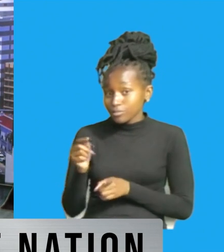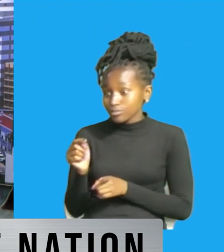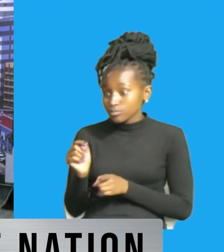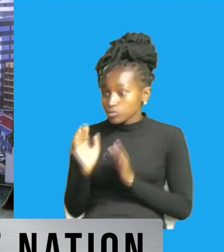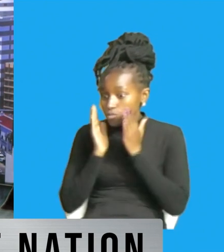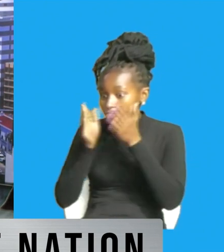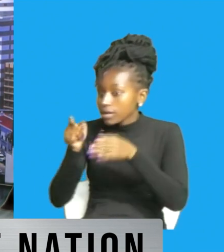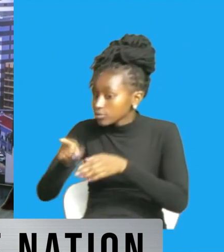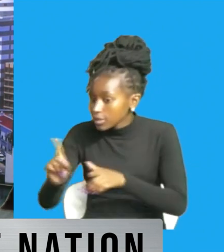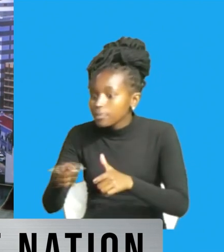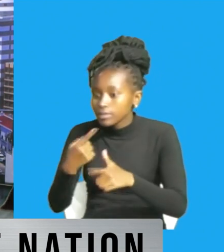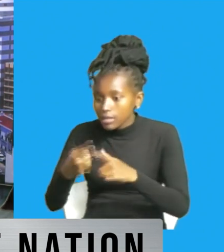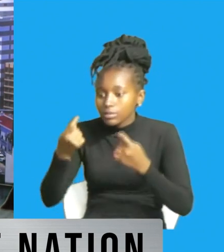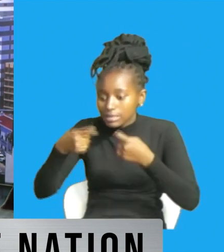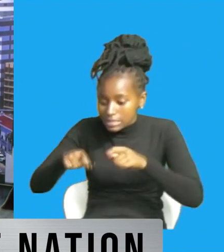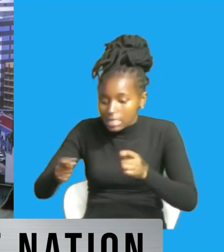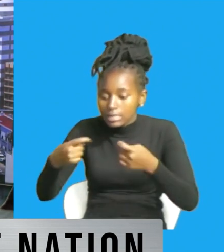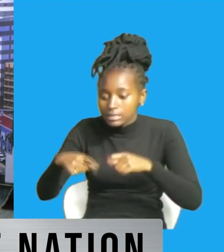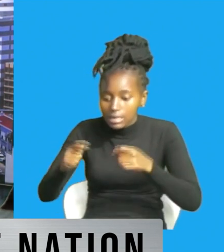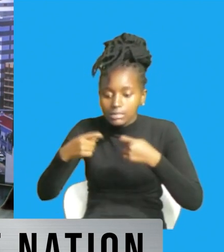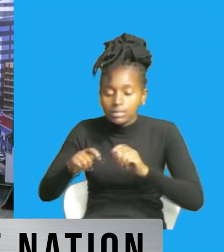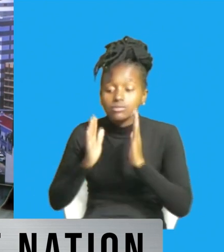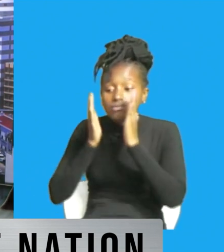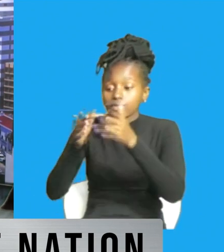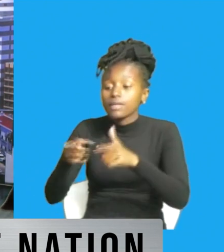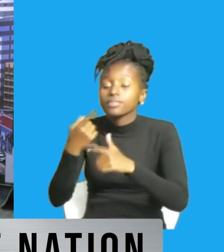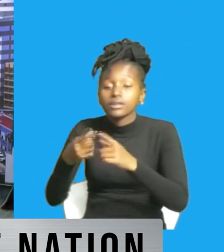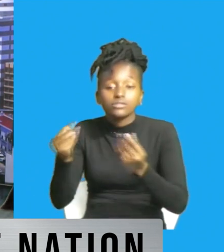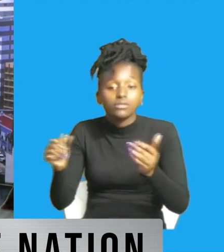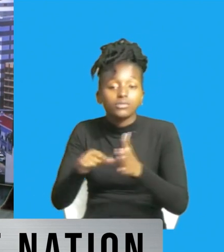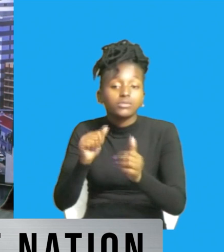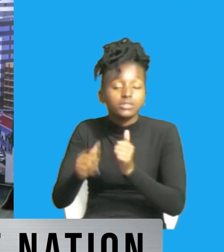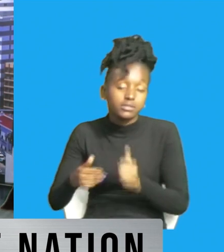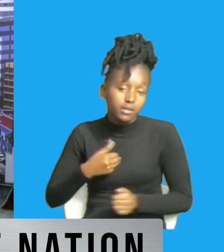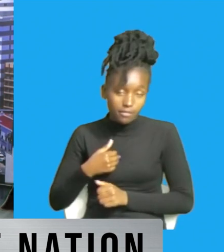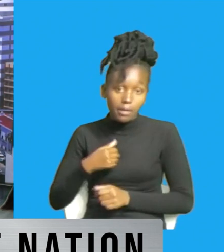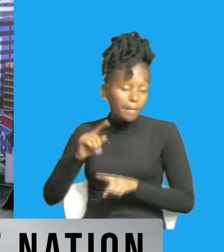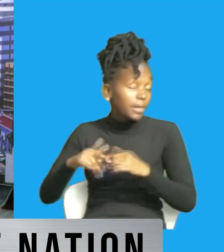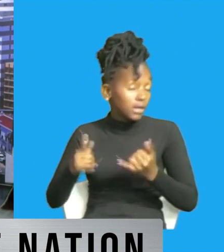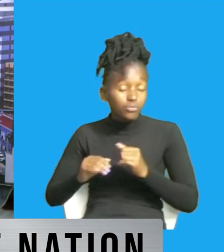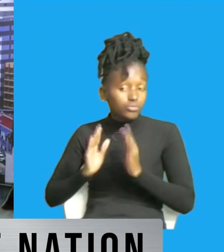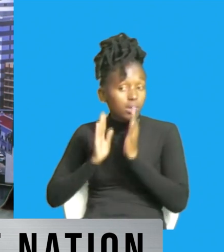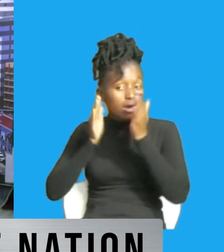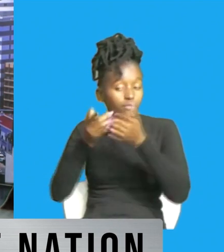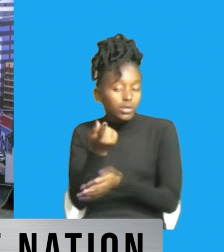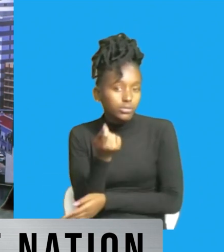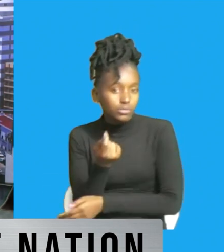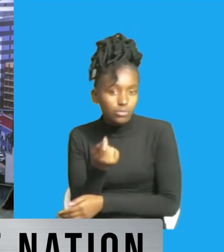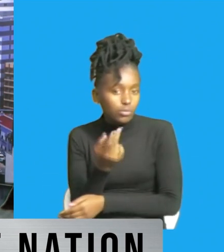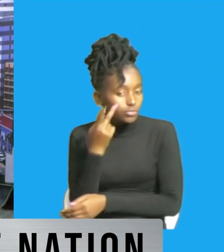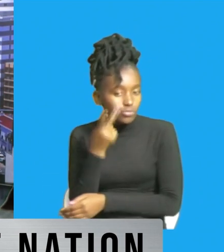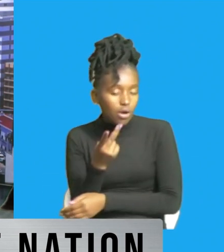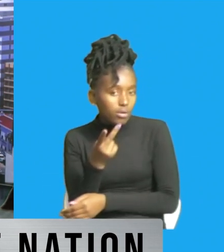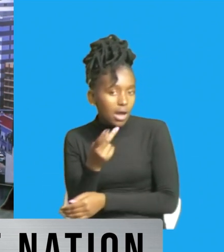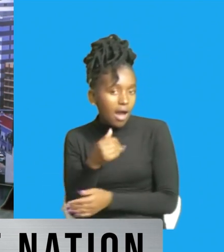however, we are looking at it and we are paying attention. Let's see how it goes. Iko vita inaonekana inatoka kwa mambo